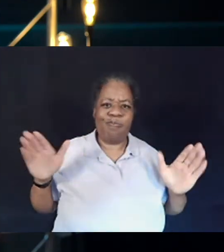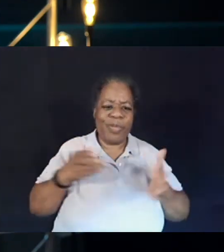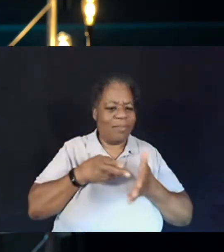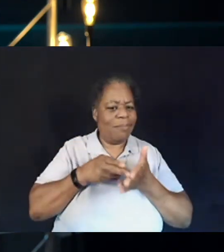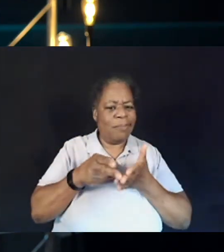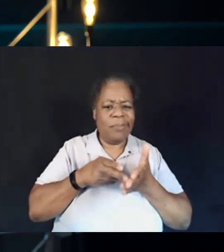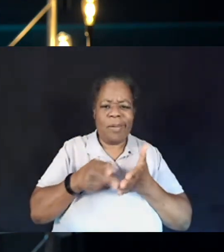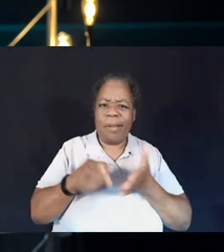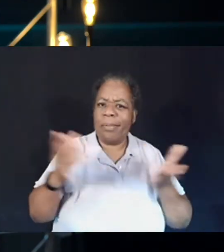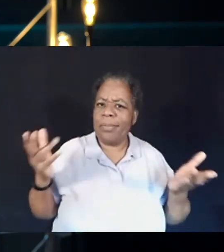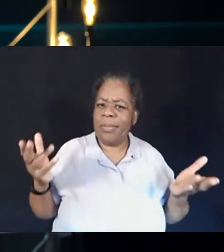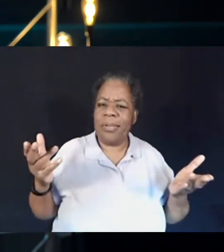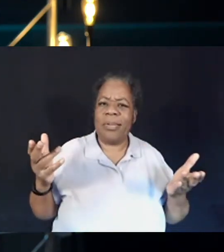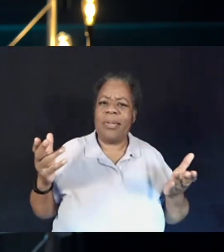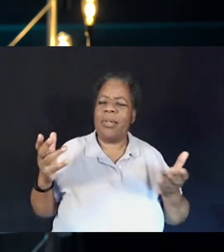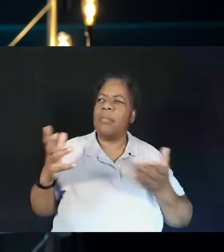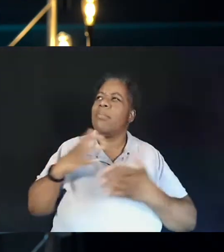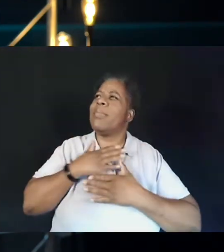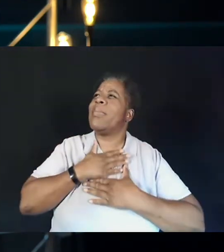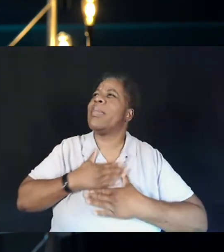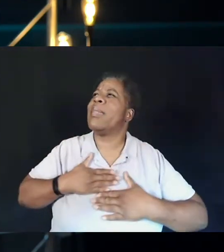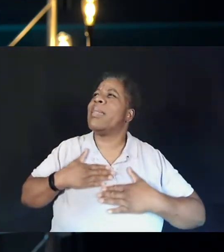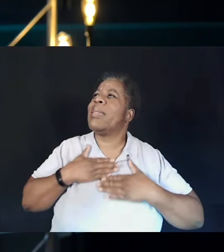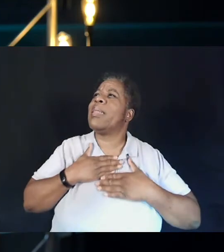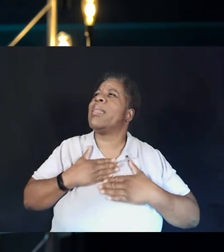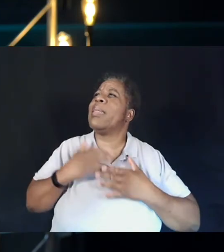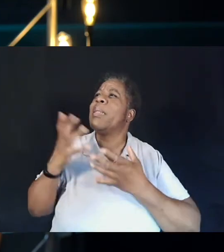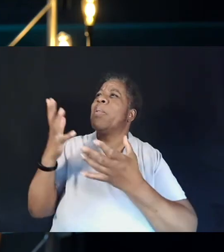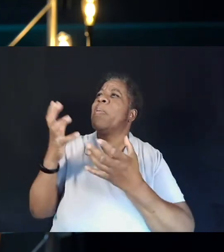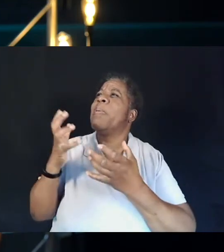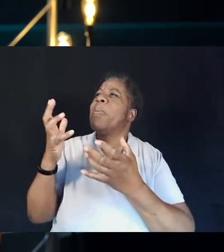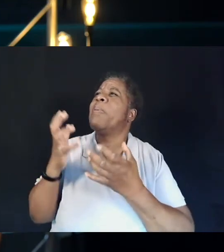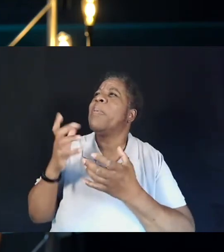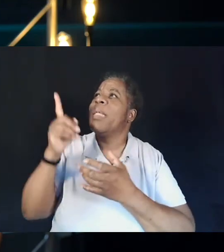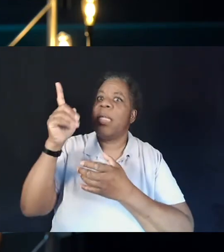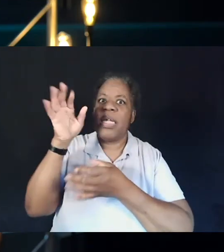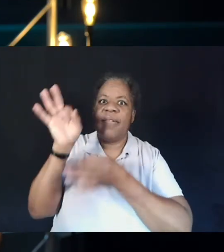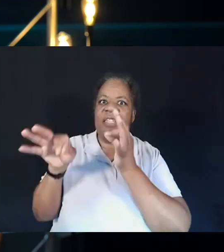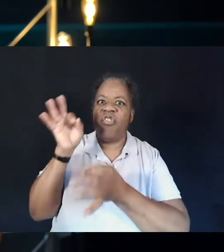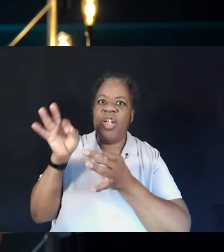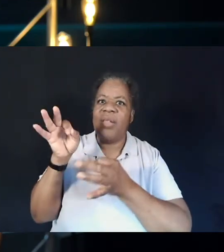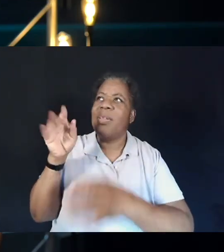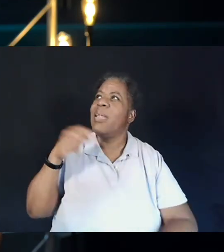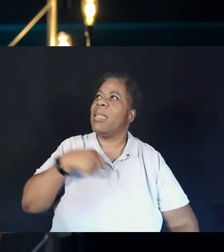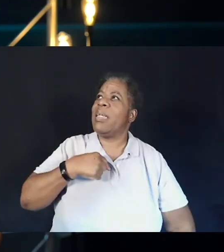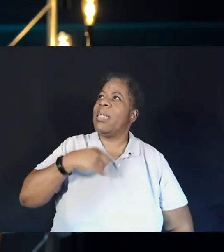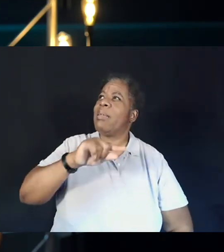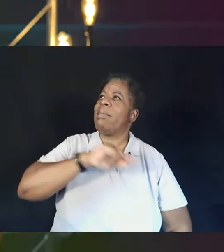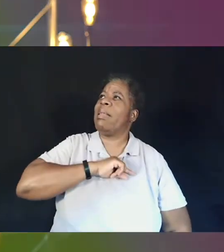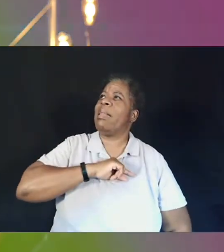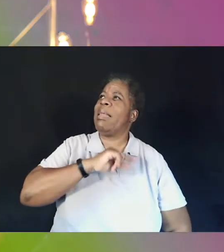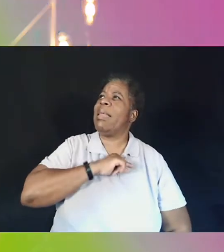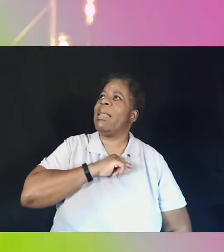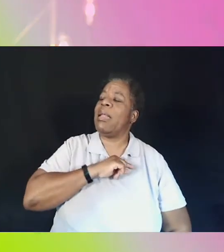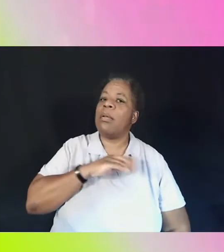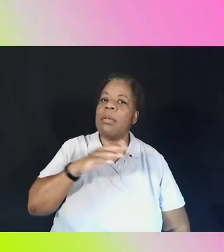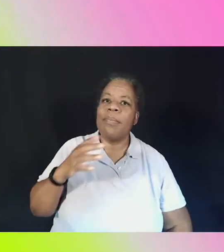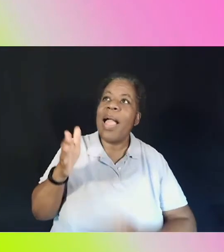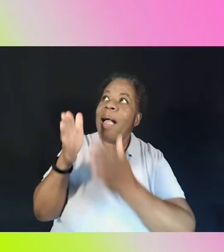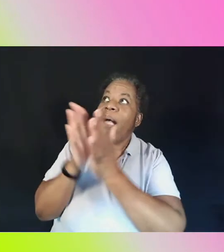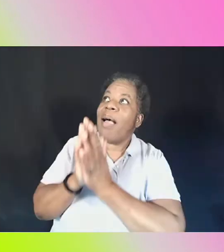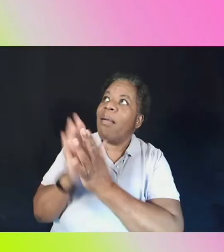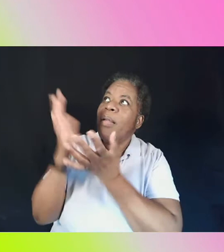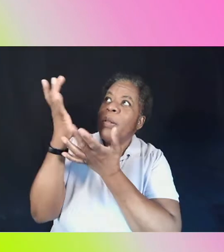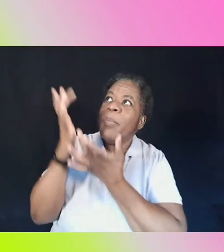is pleading in front of the judge guilty. And then he's falling on God's mercy. He says